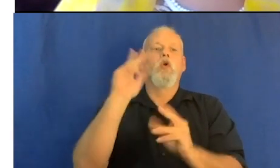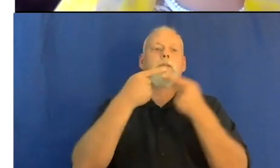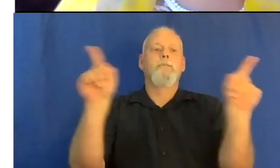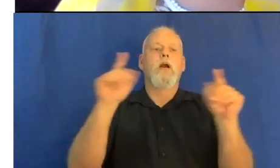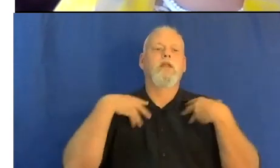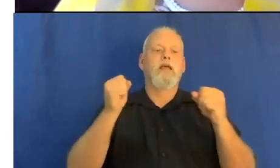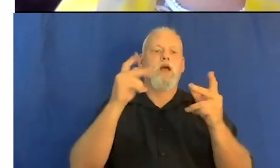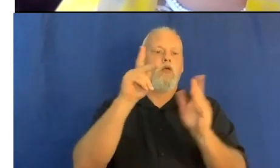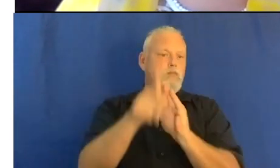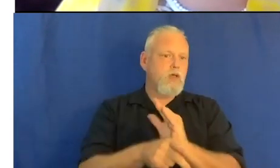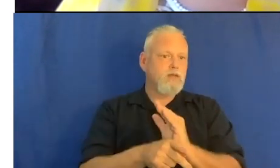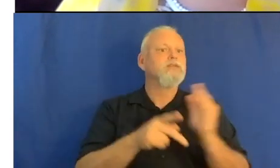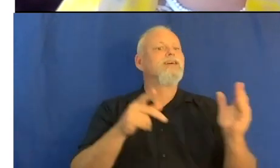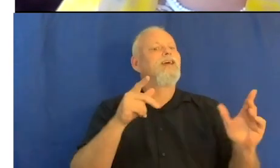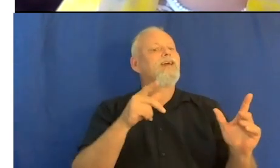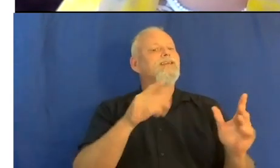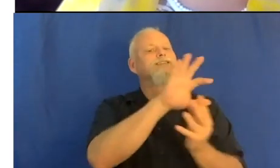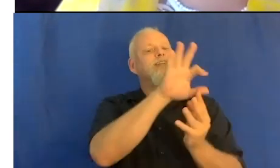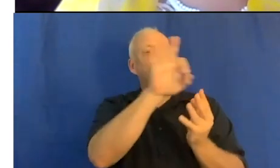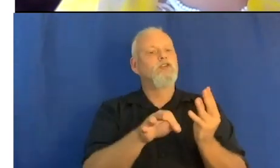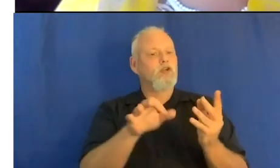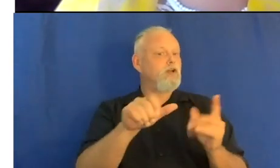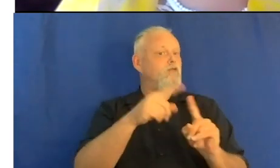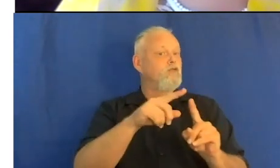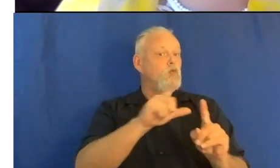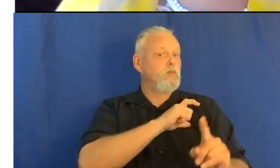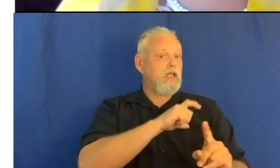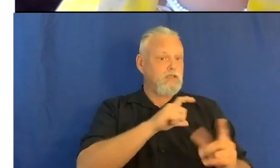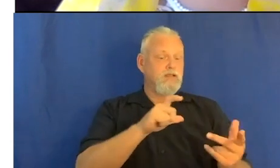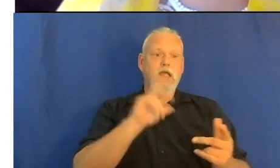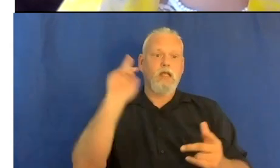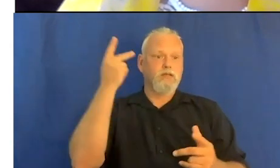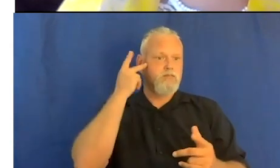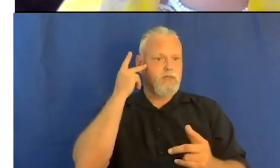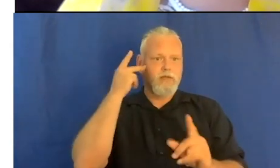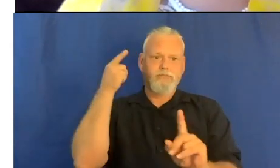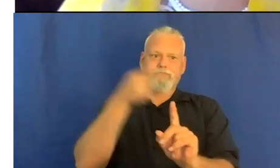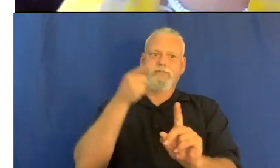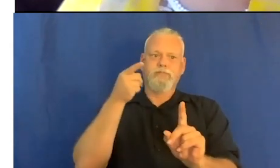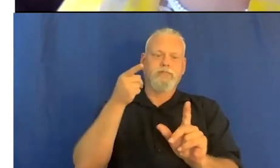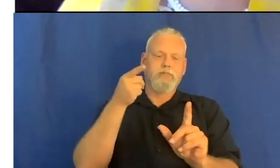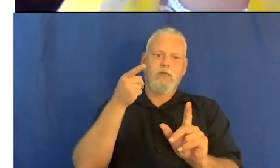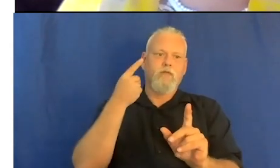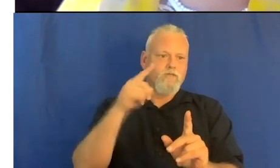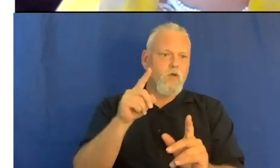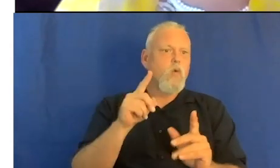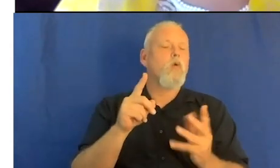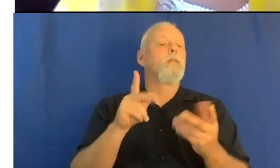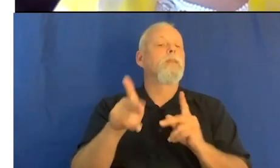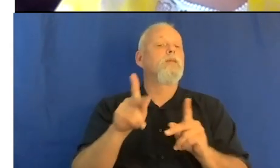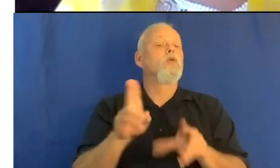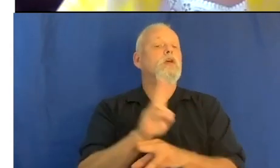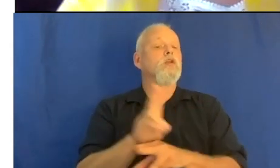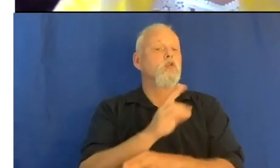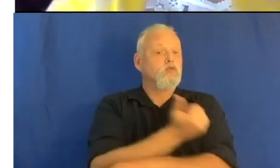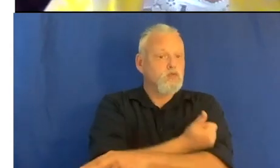reduction approach is an alternative to policing, and it's a political home for people who use drugs and their advocates.